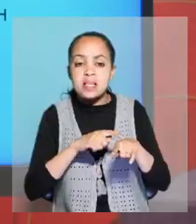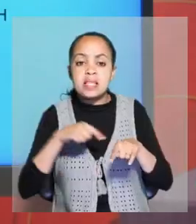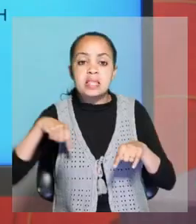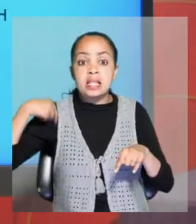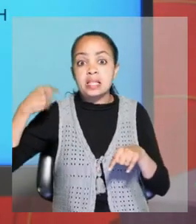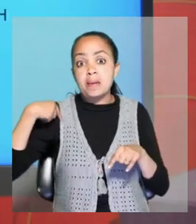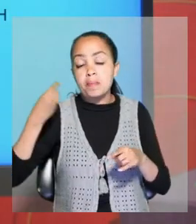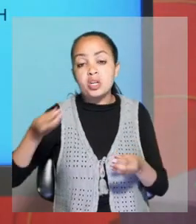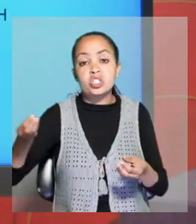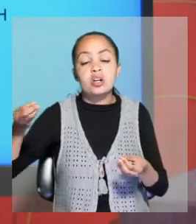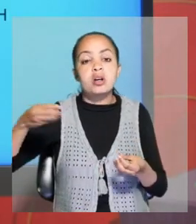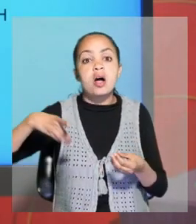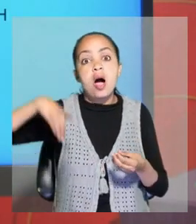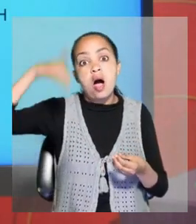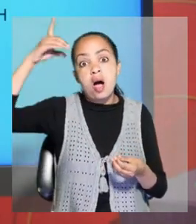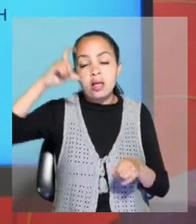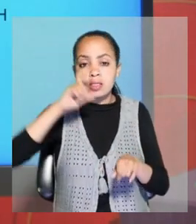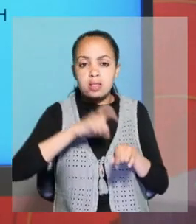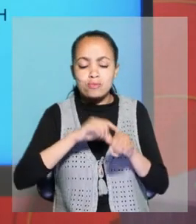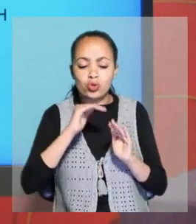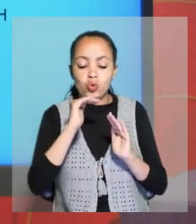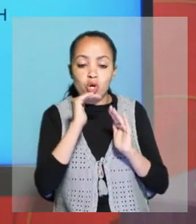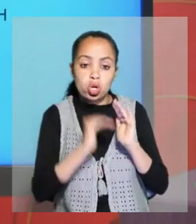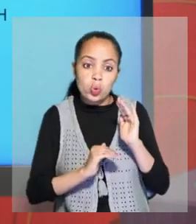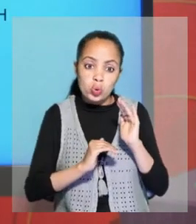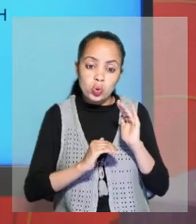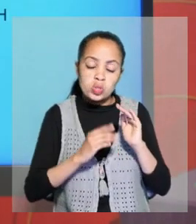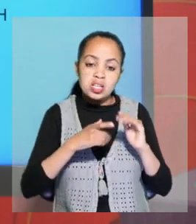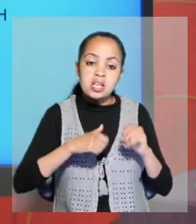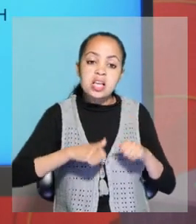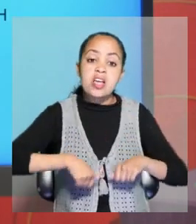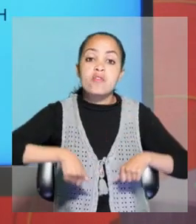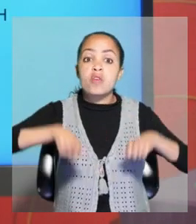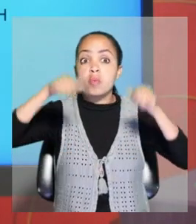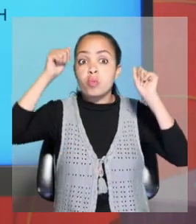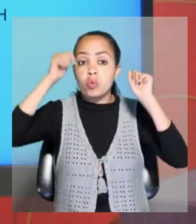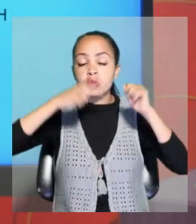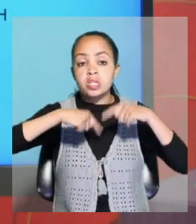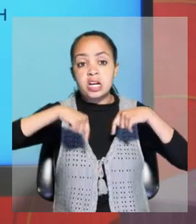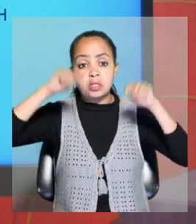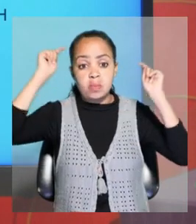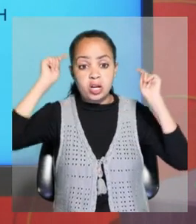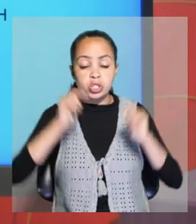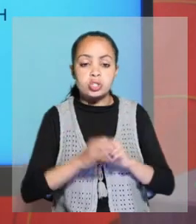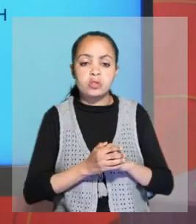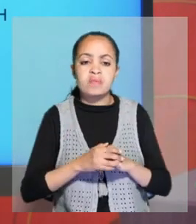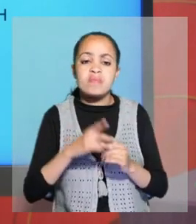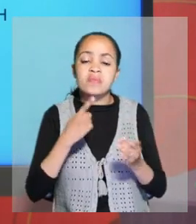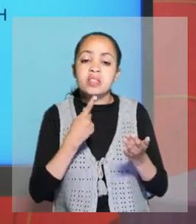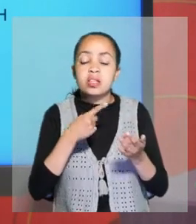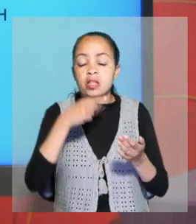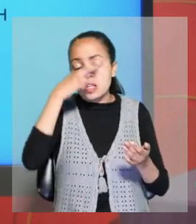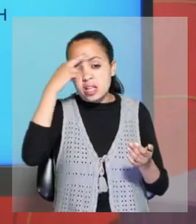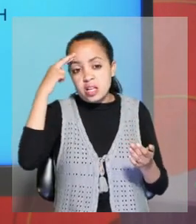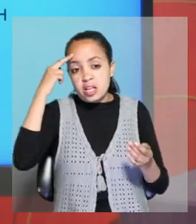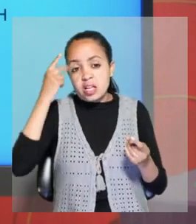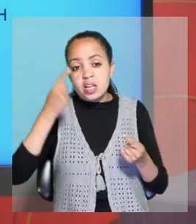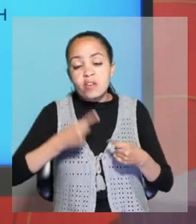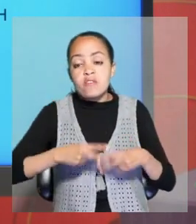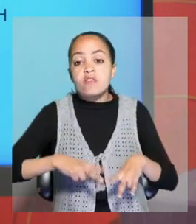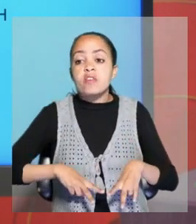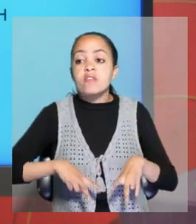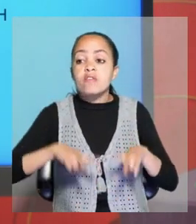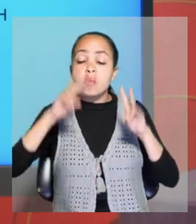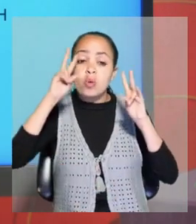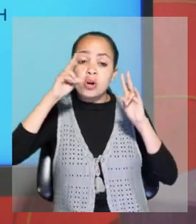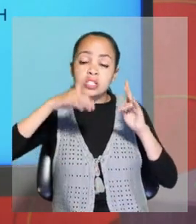temperature become high to reduce the rate of evapotranspiration. If the rate of evapotranspiration